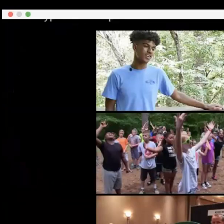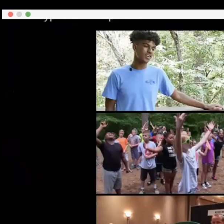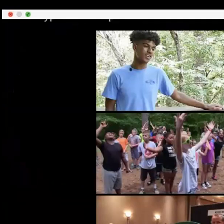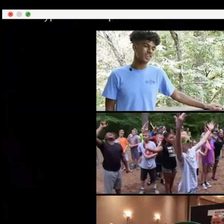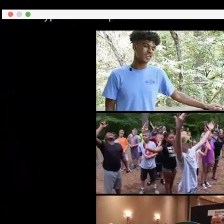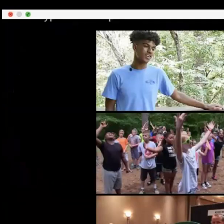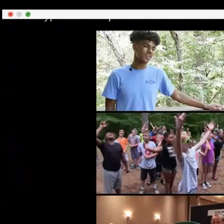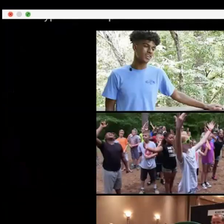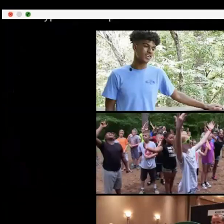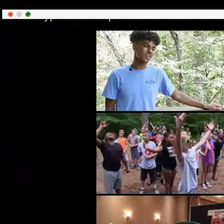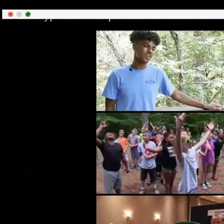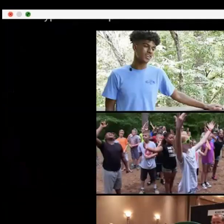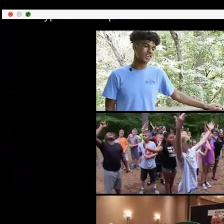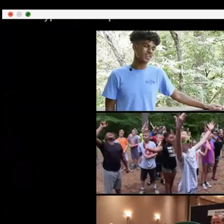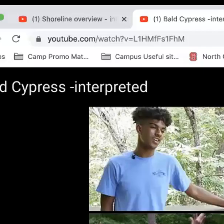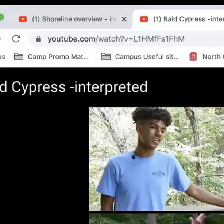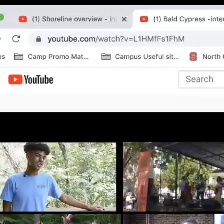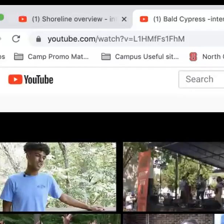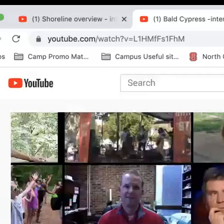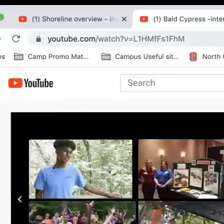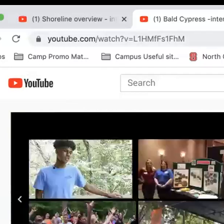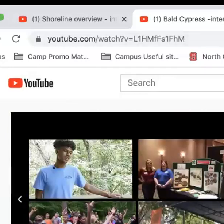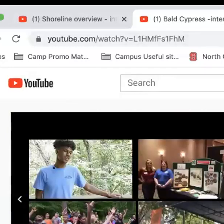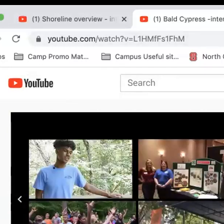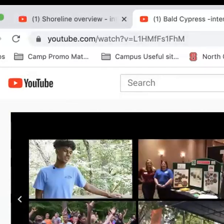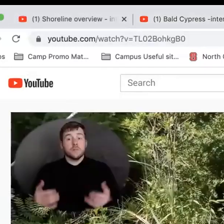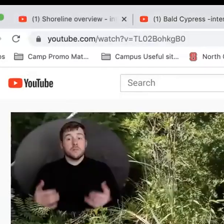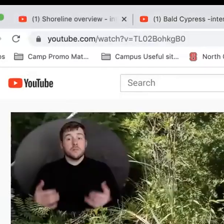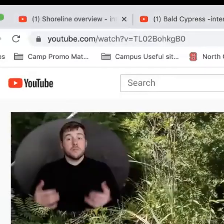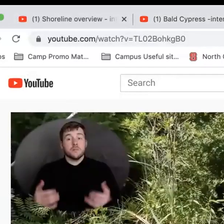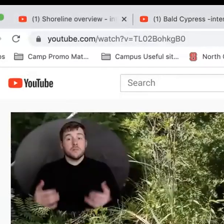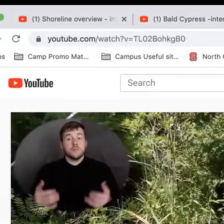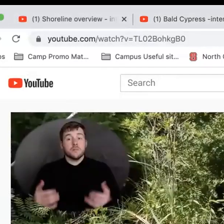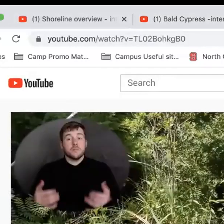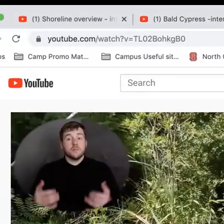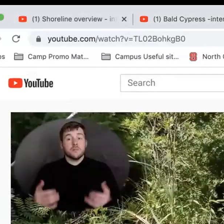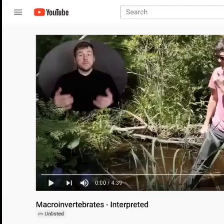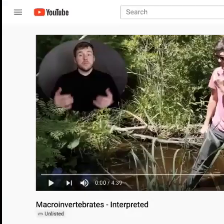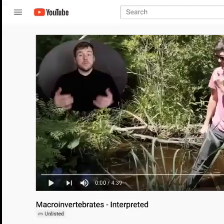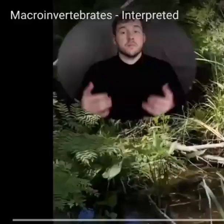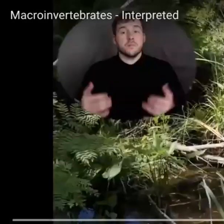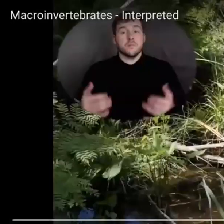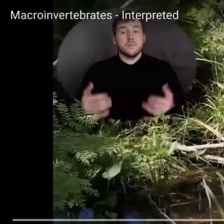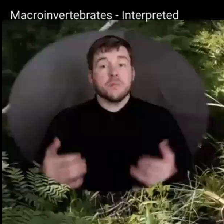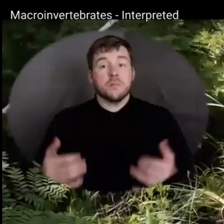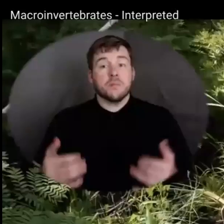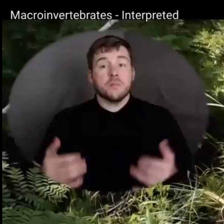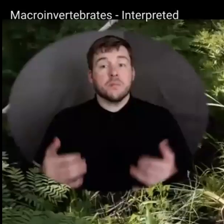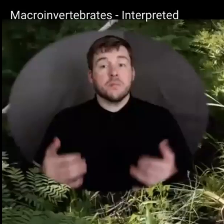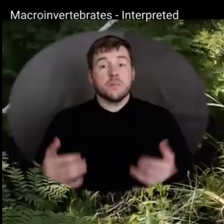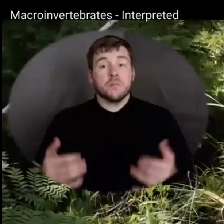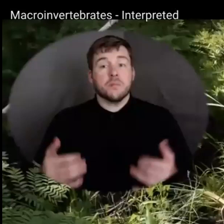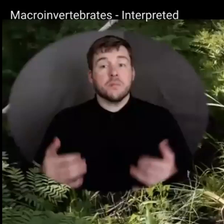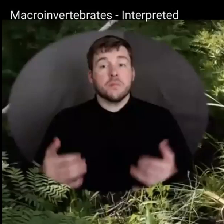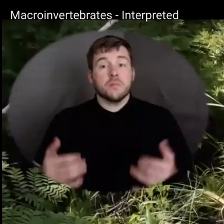All right, folks, so give me just a second here to get our macro invertebrate video up, and we're going back out to the